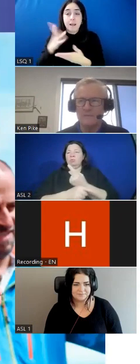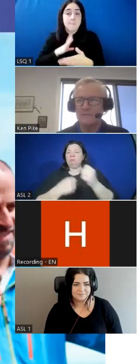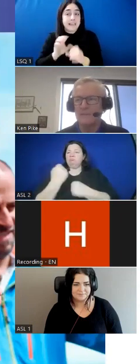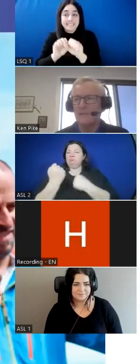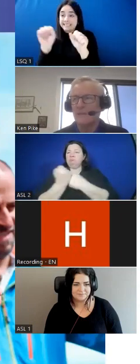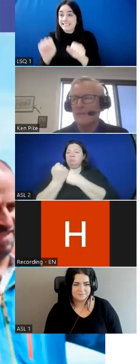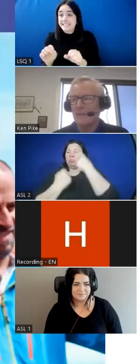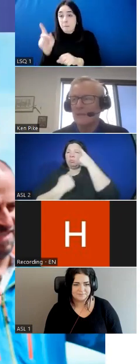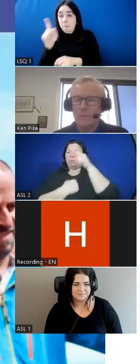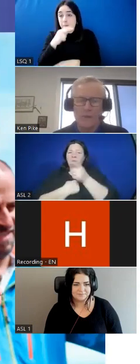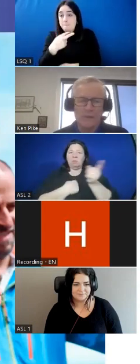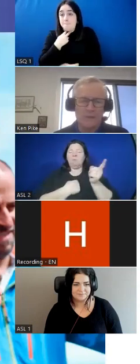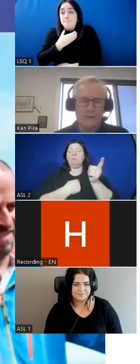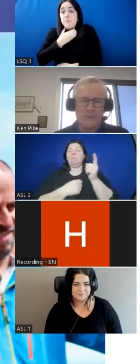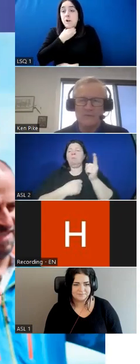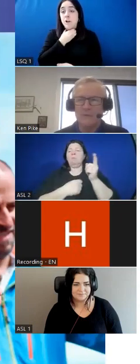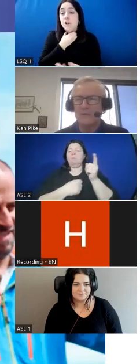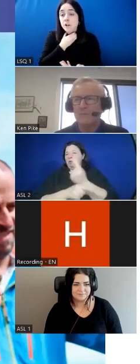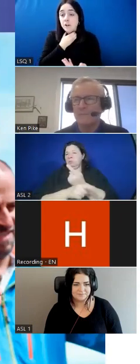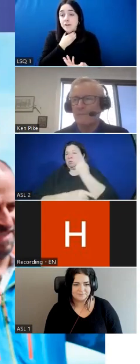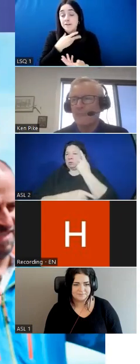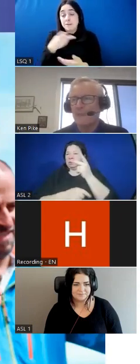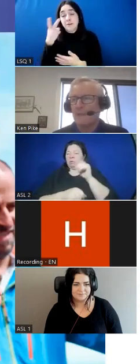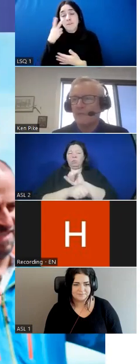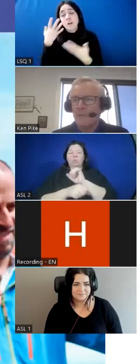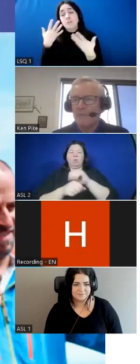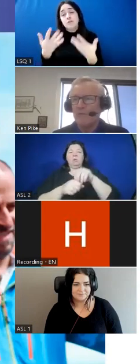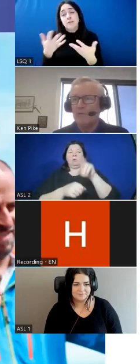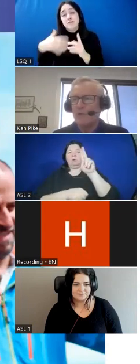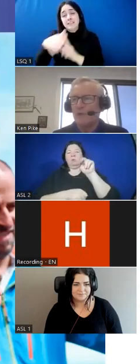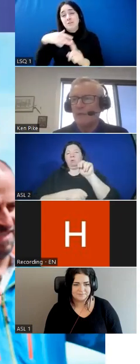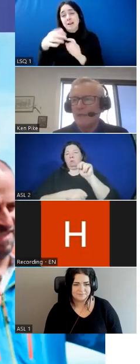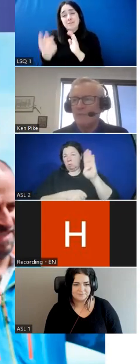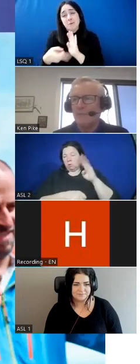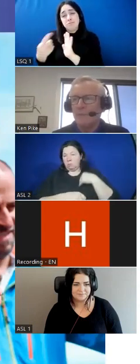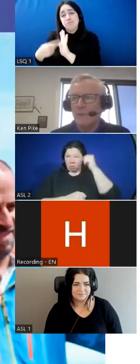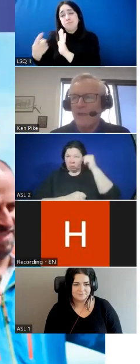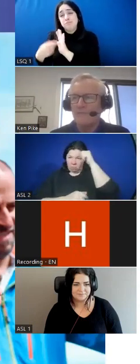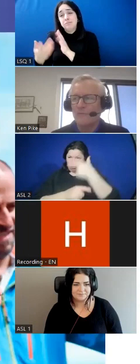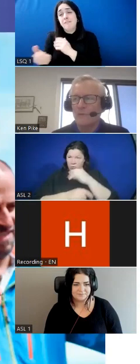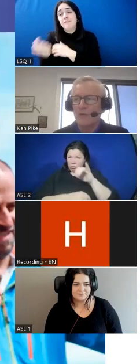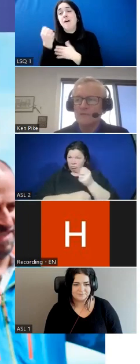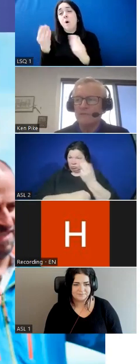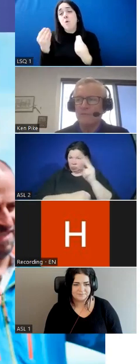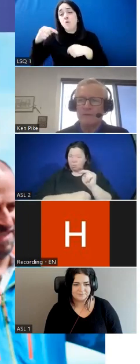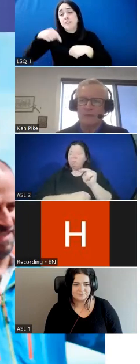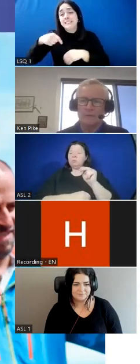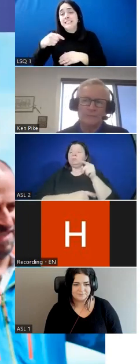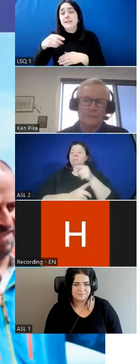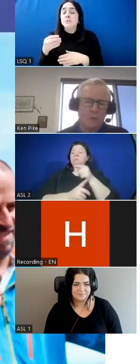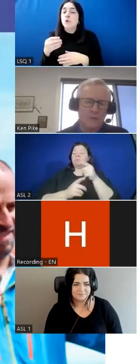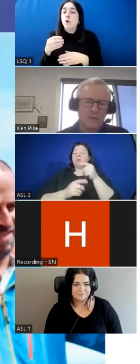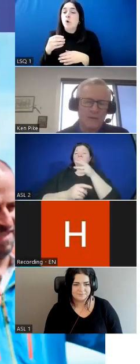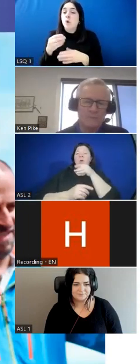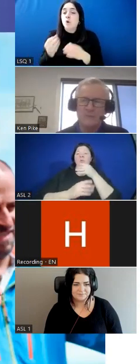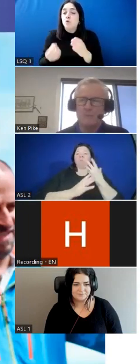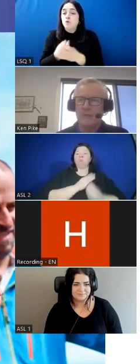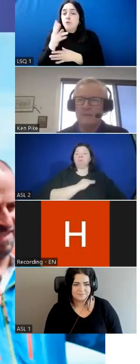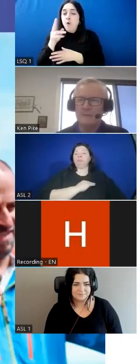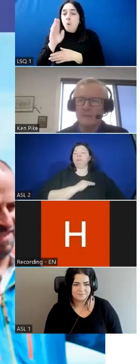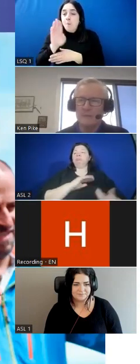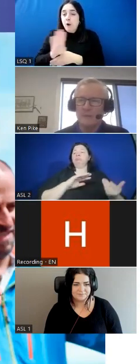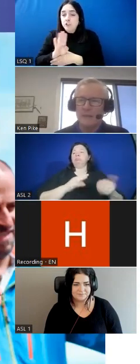regular basis in our work here in New Brunswick. For my brother John, it came after the loss of our mother when he